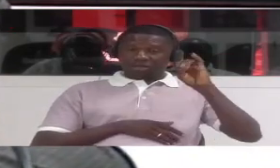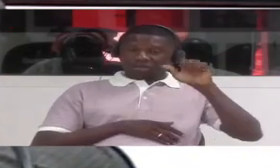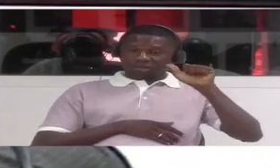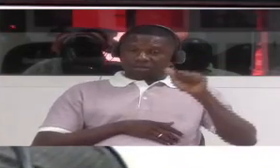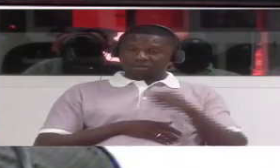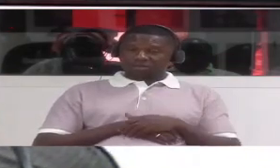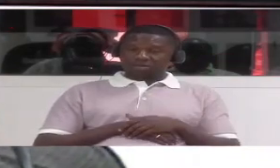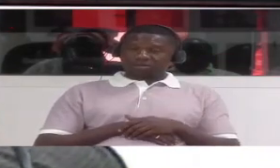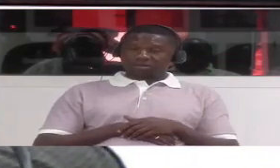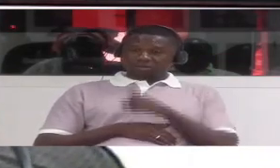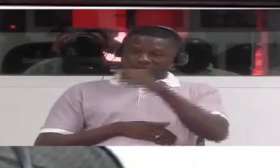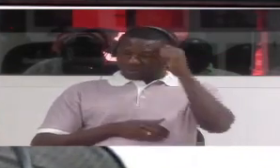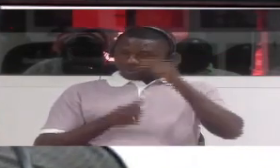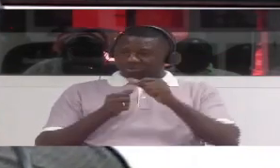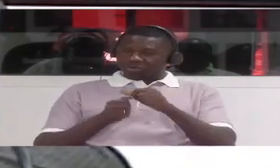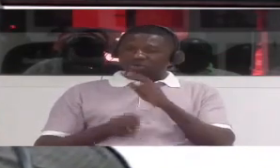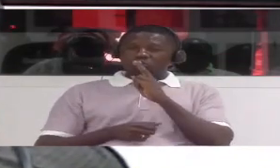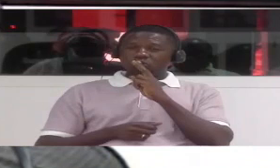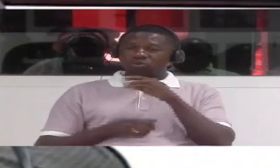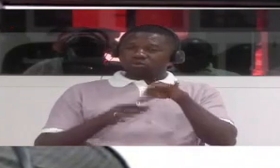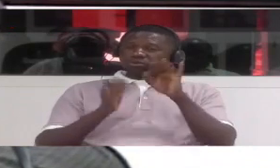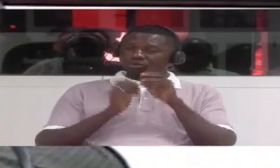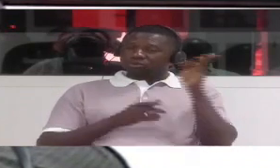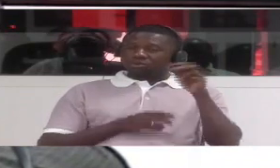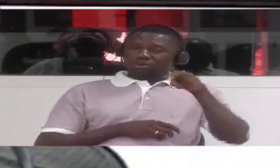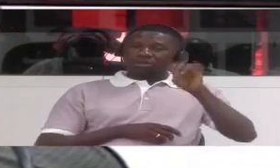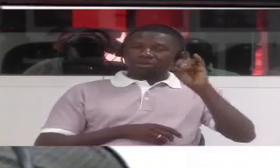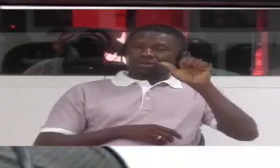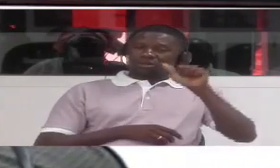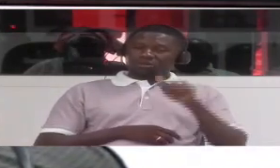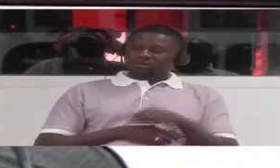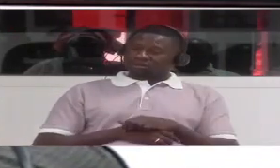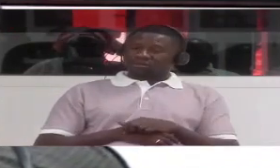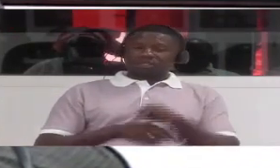NIA? Same police people. I remember Boto Keta was there with a couple of others.